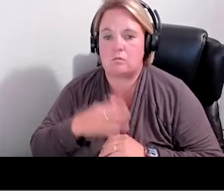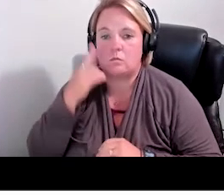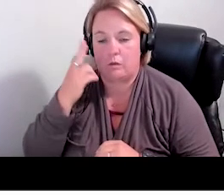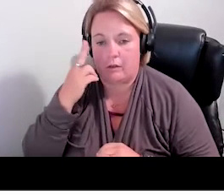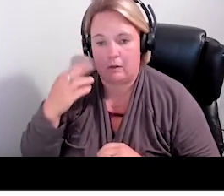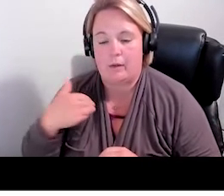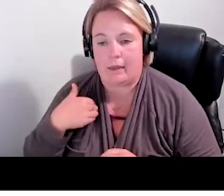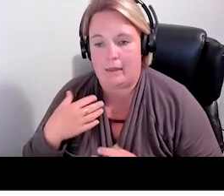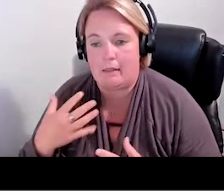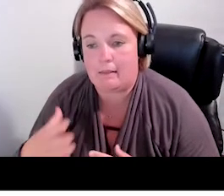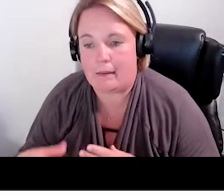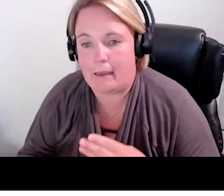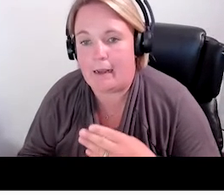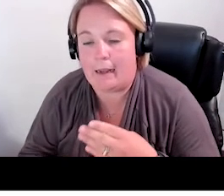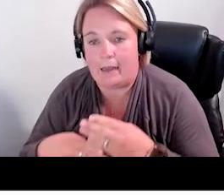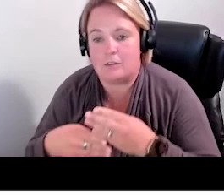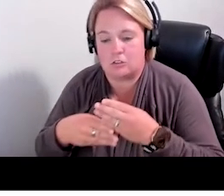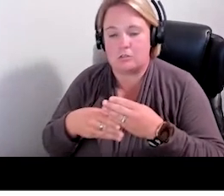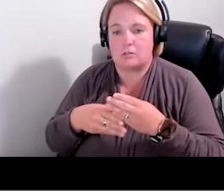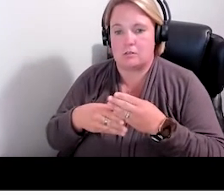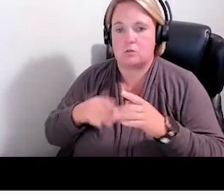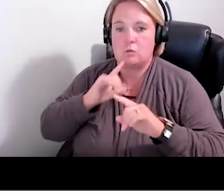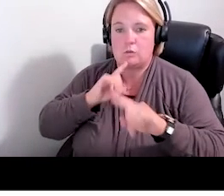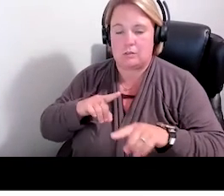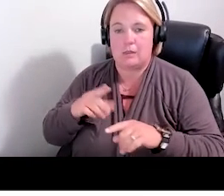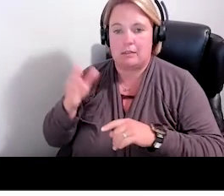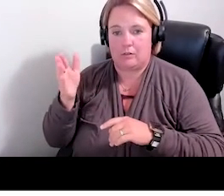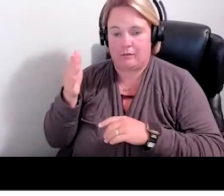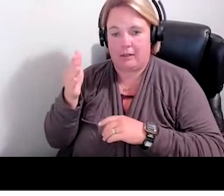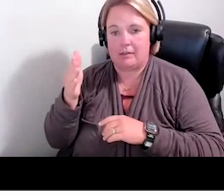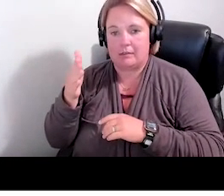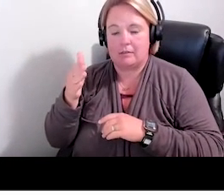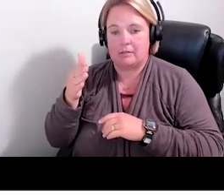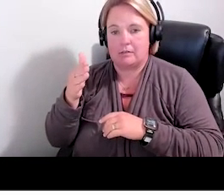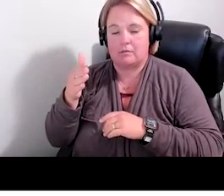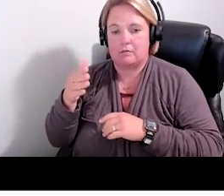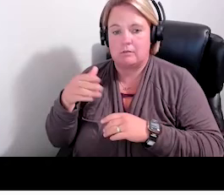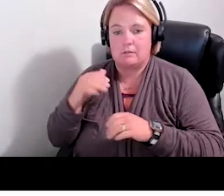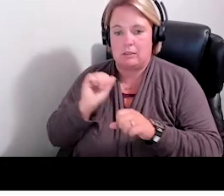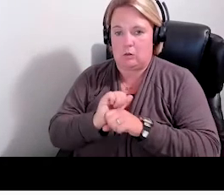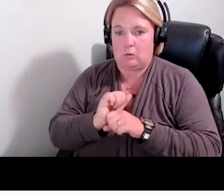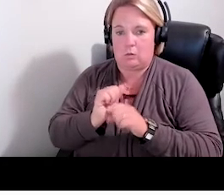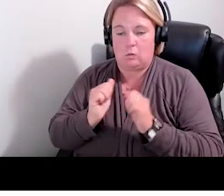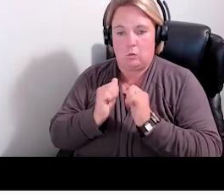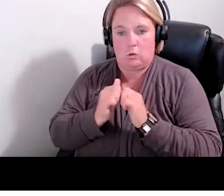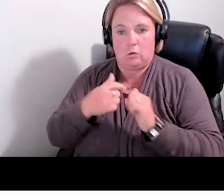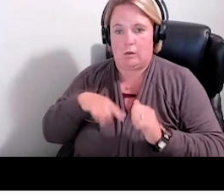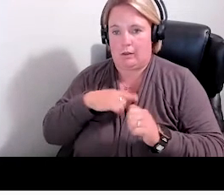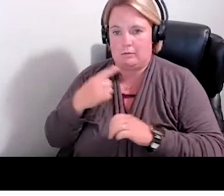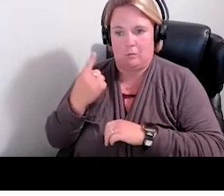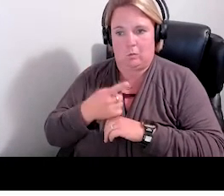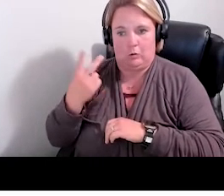adjuncts covering responding to flags who within a week or two period, they were only with us a day or